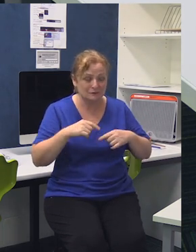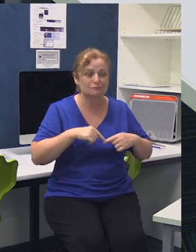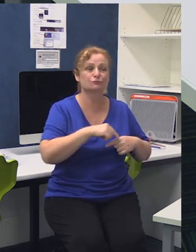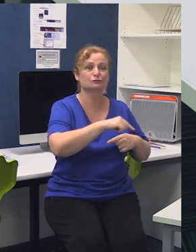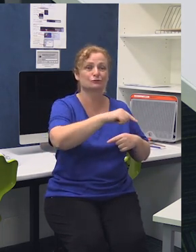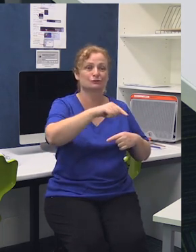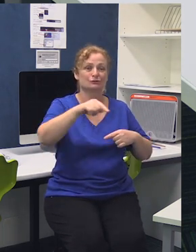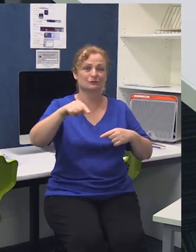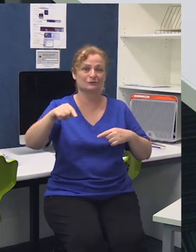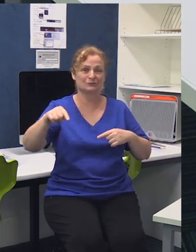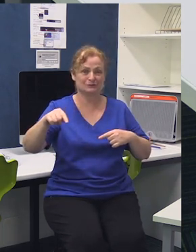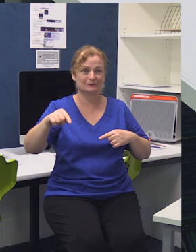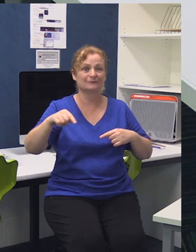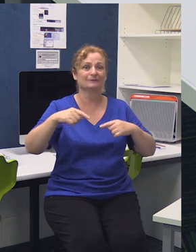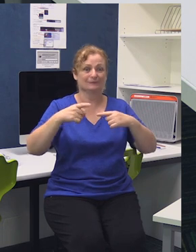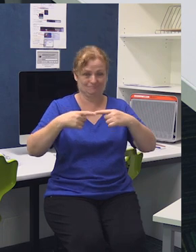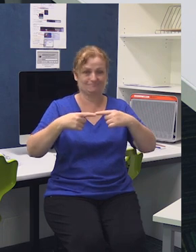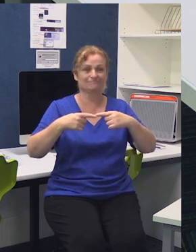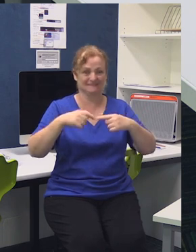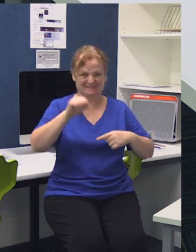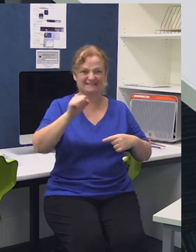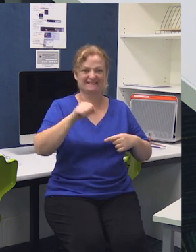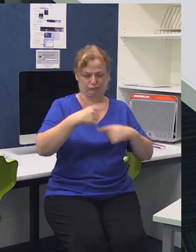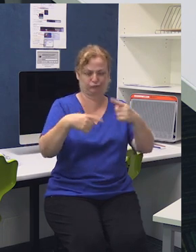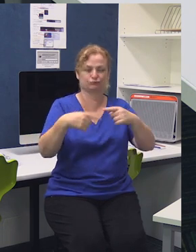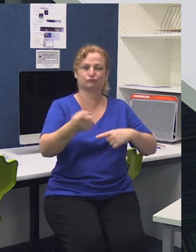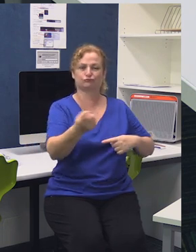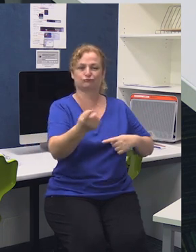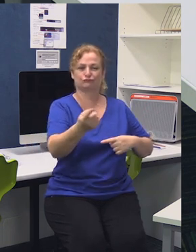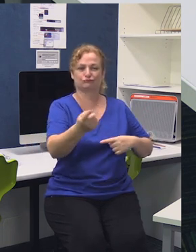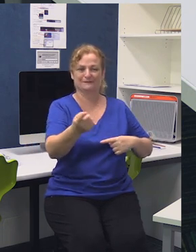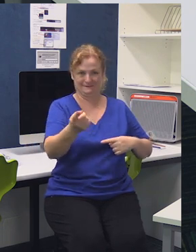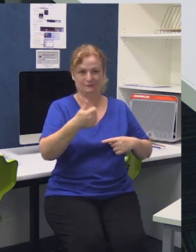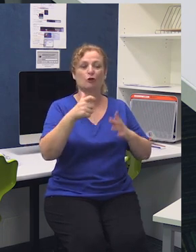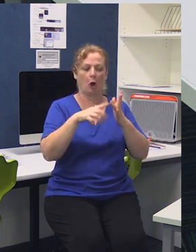We have a complete, whoop, didn't connect it very well. There we go. Complete circuit,